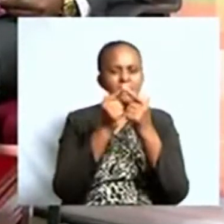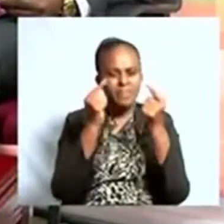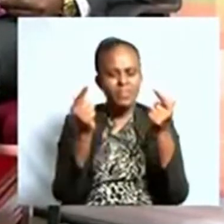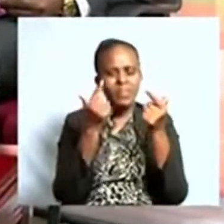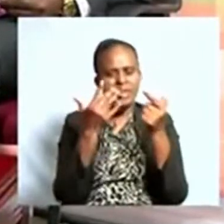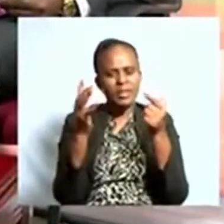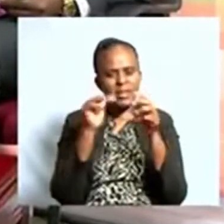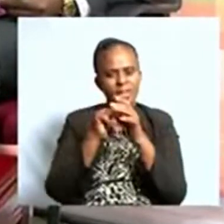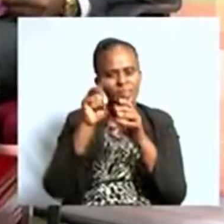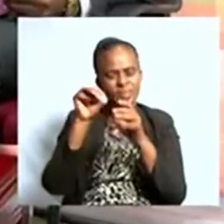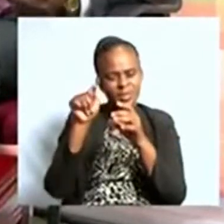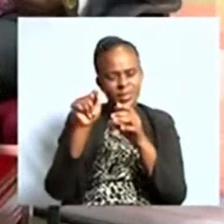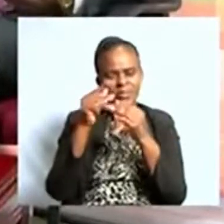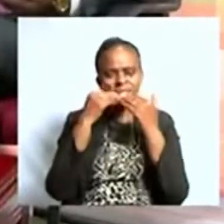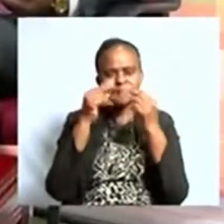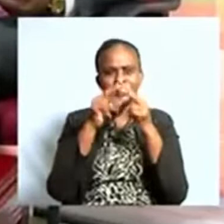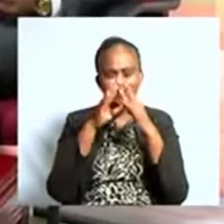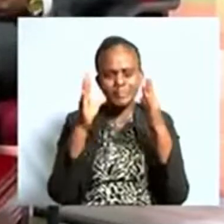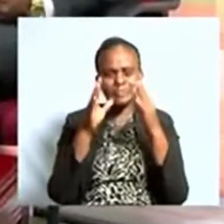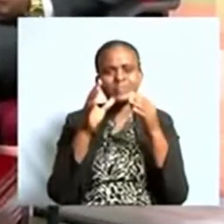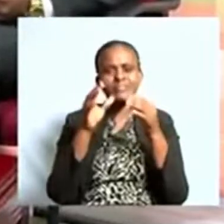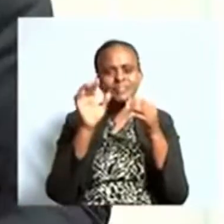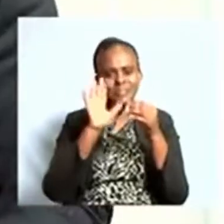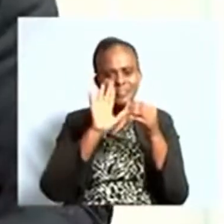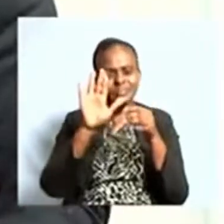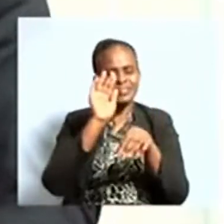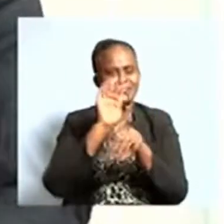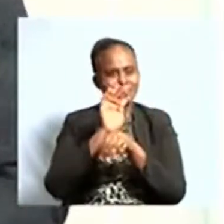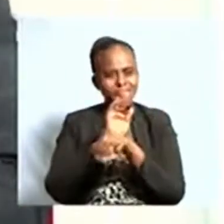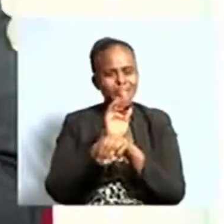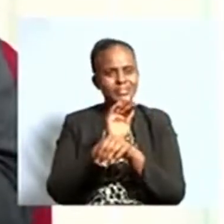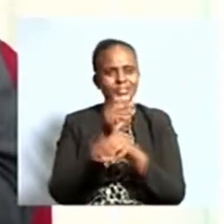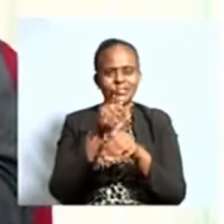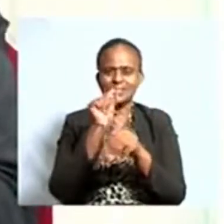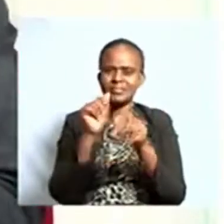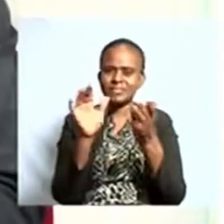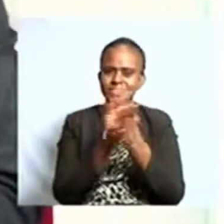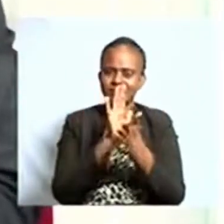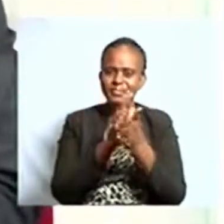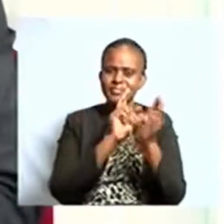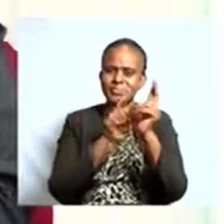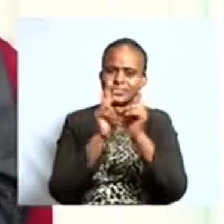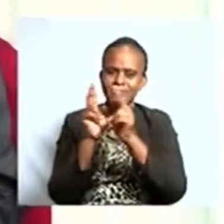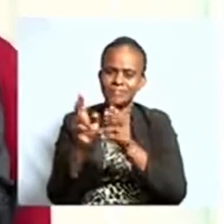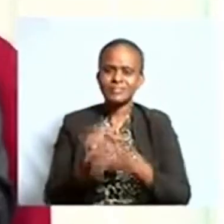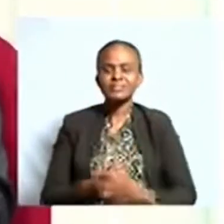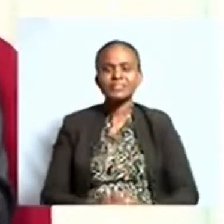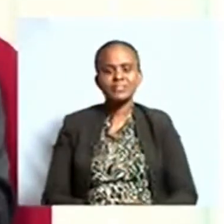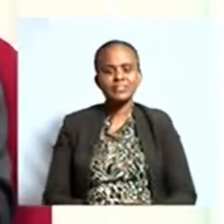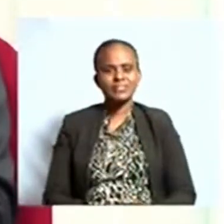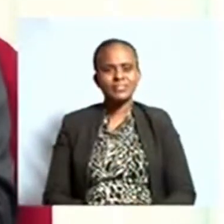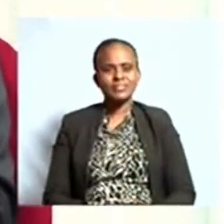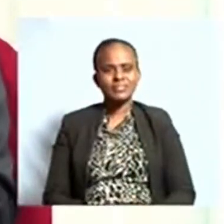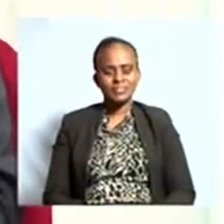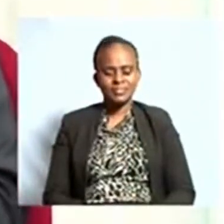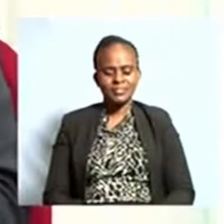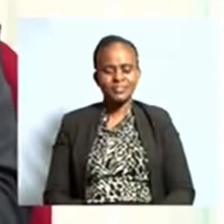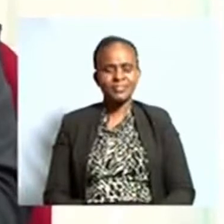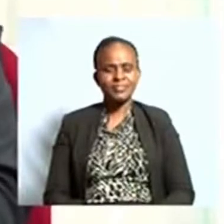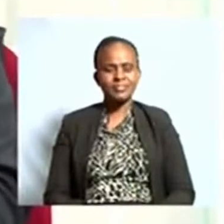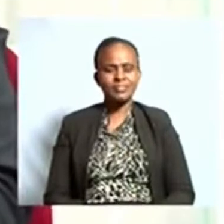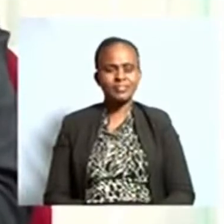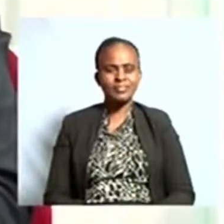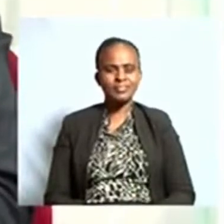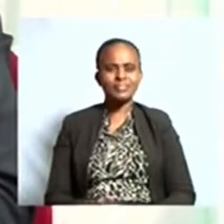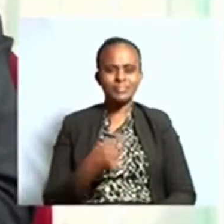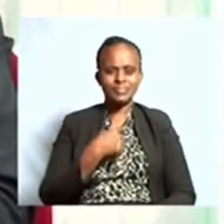in Mutendere. Thank you so much. Thank you so much, Jacob, for your contribution. Maybe you can quickly respond to the clip that we played earlier on. And before I go to the clip,